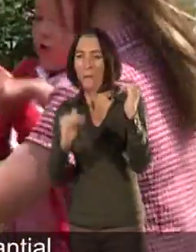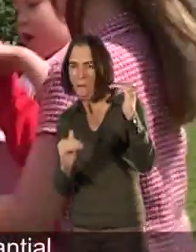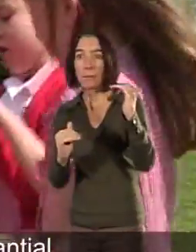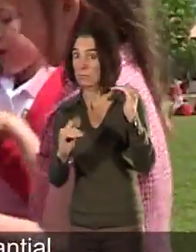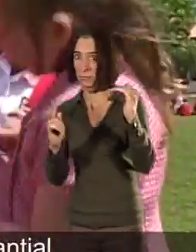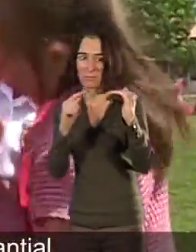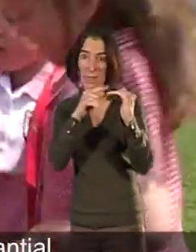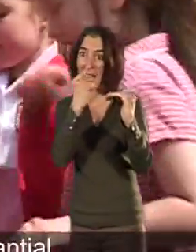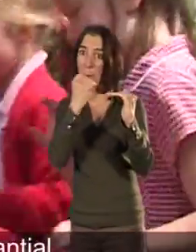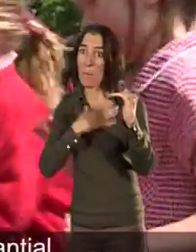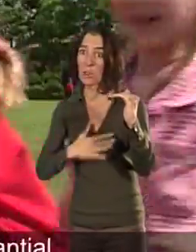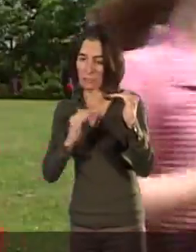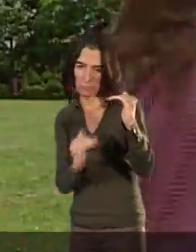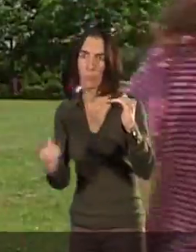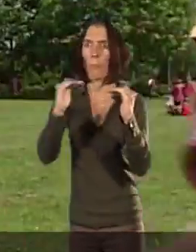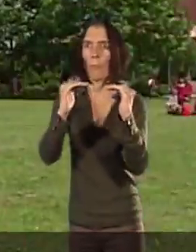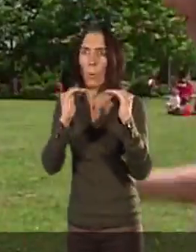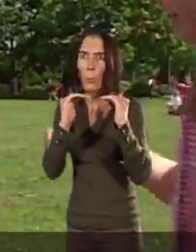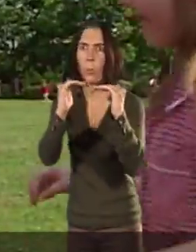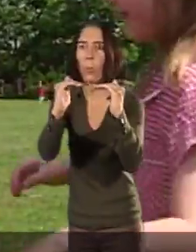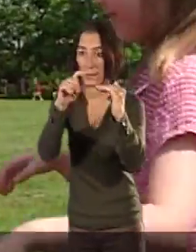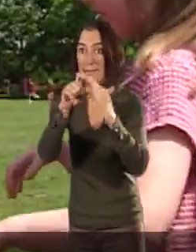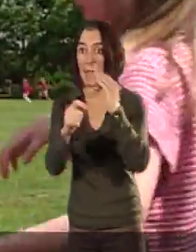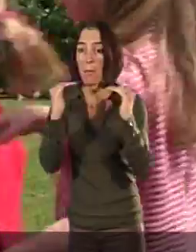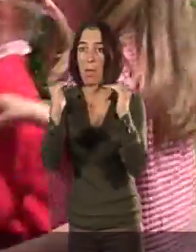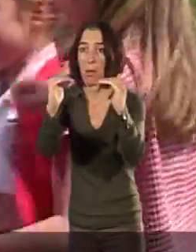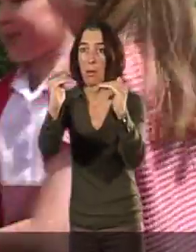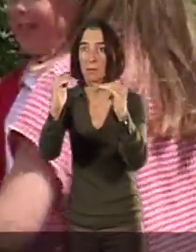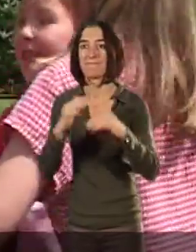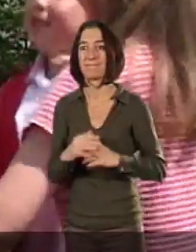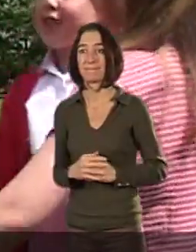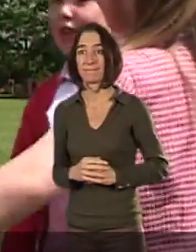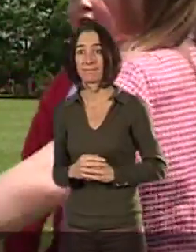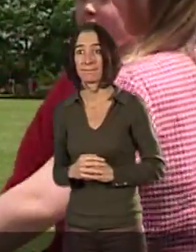at a substantial disadvantage compared to their non-disabled peers.